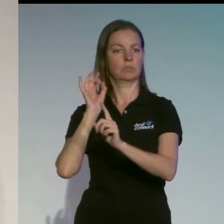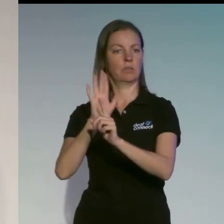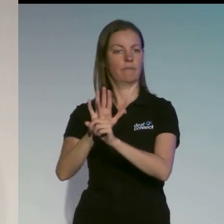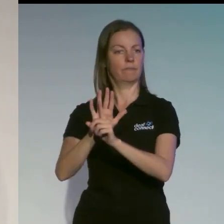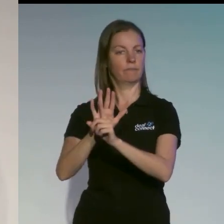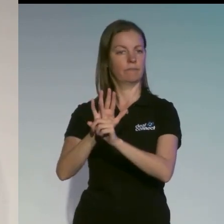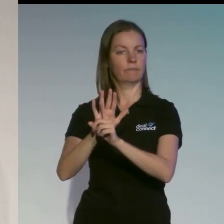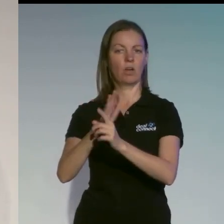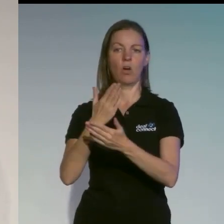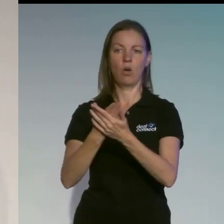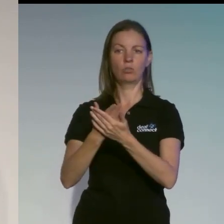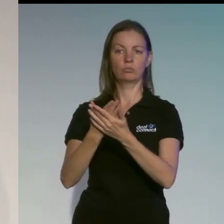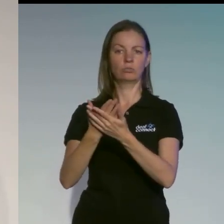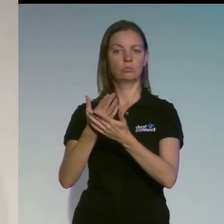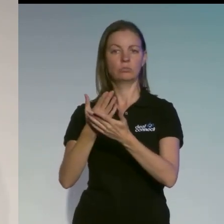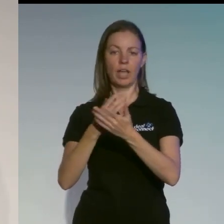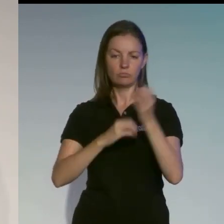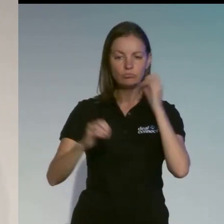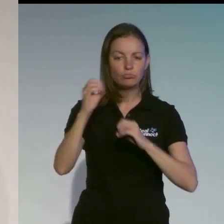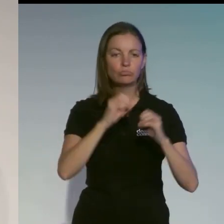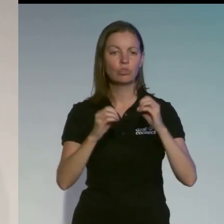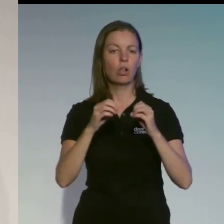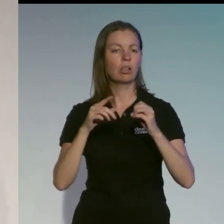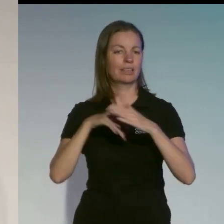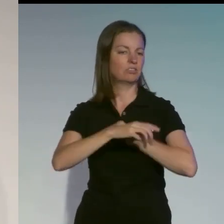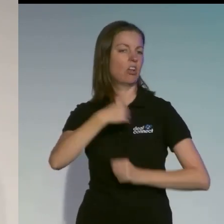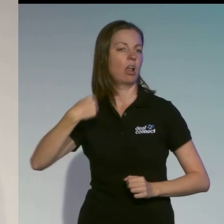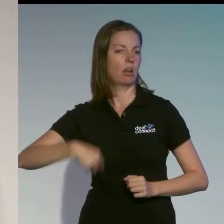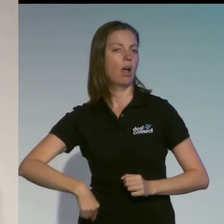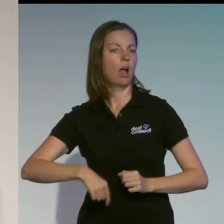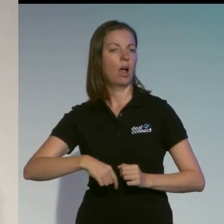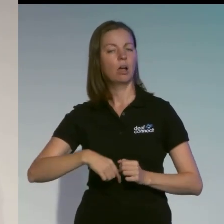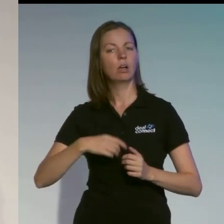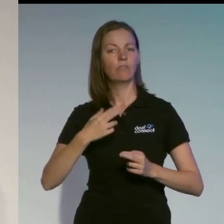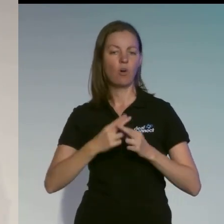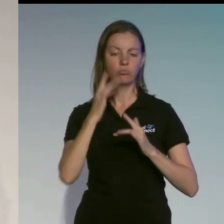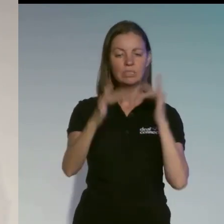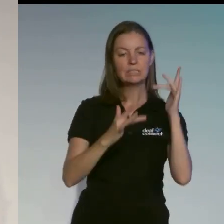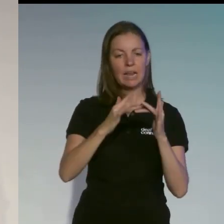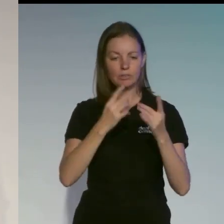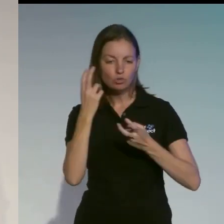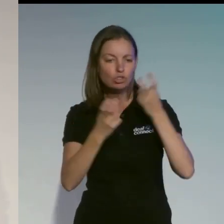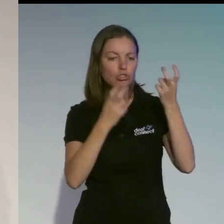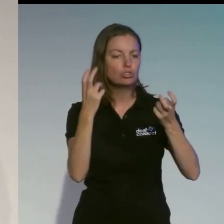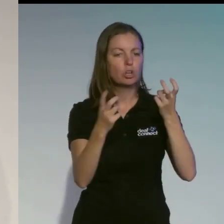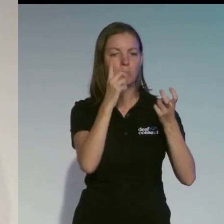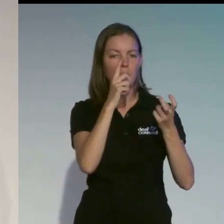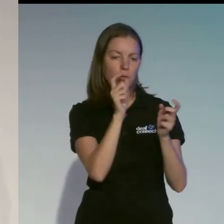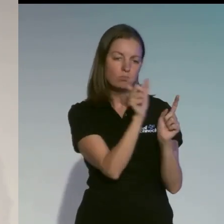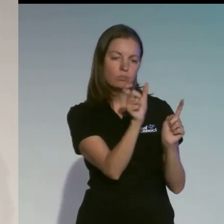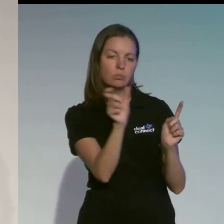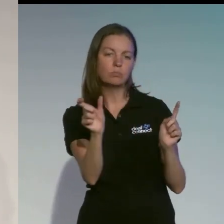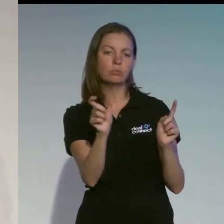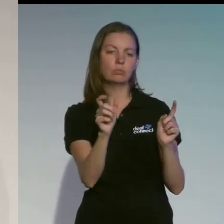Chinese Google, like Baidu, the search engine, the largest search engine. So you search the keywords about like gay